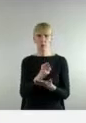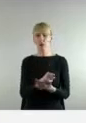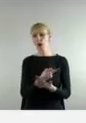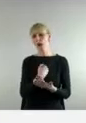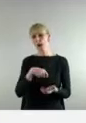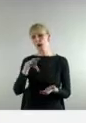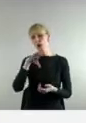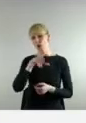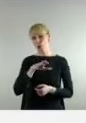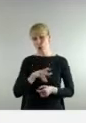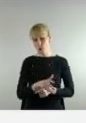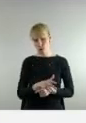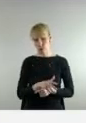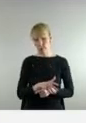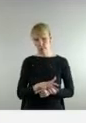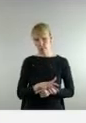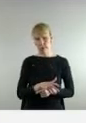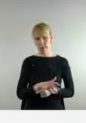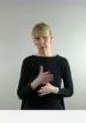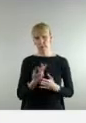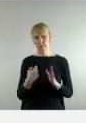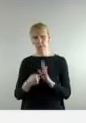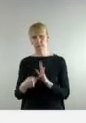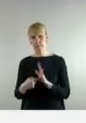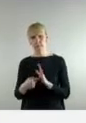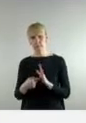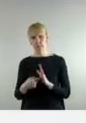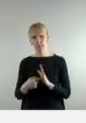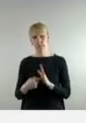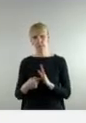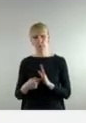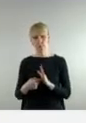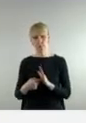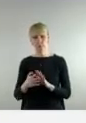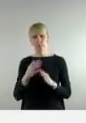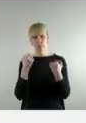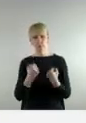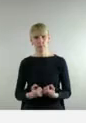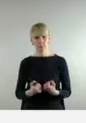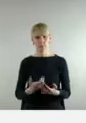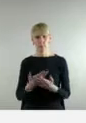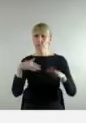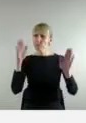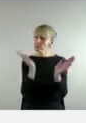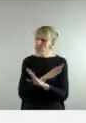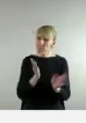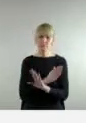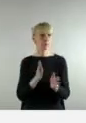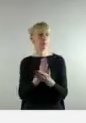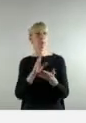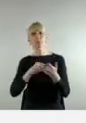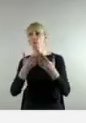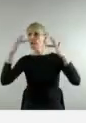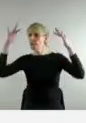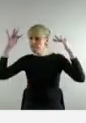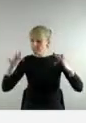with heavy snow and hurricane, the next task they do in the program is actually to insert arrows from